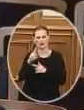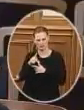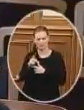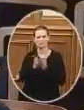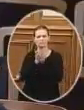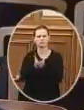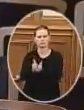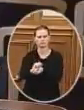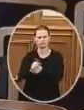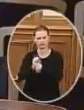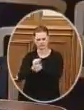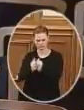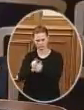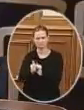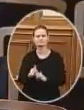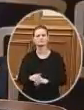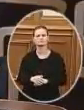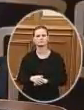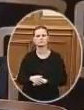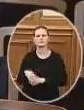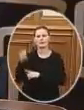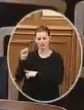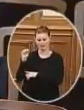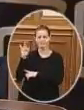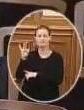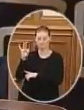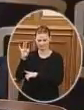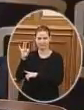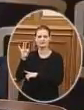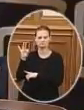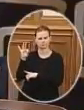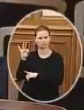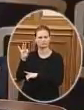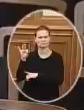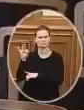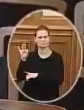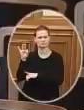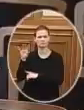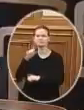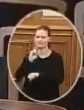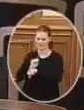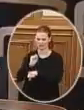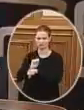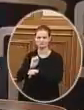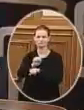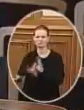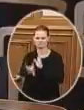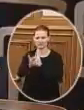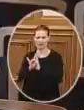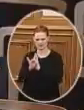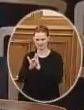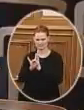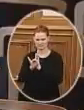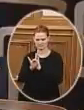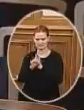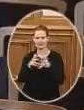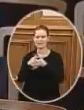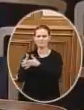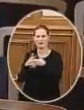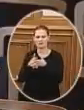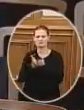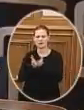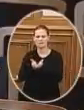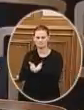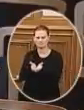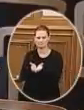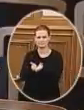on. As you may know, San Francisco is virtually selected to be the host of the America's Cup. The final